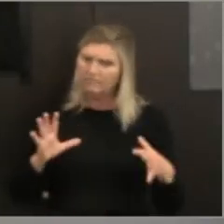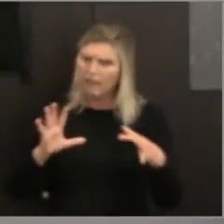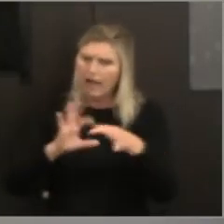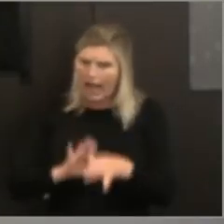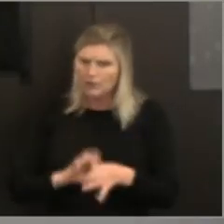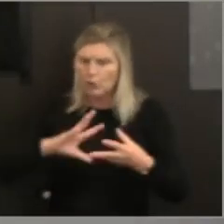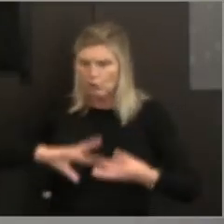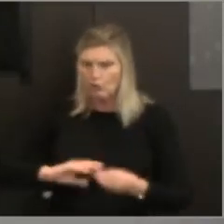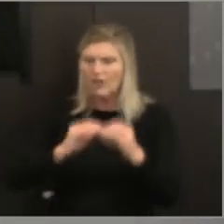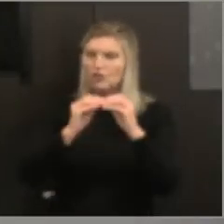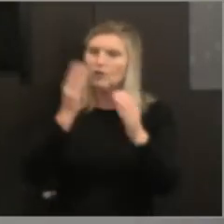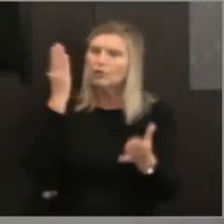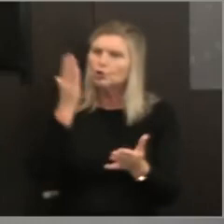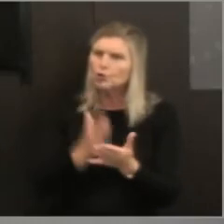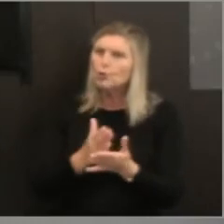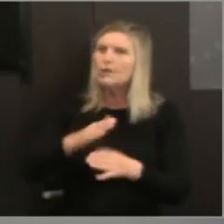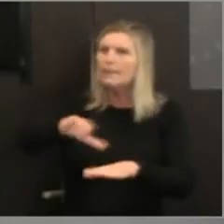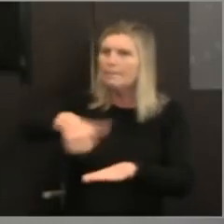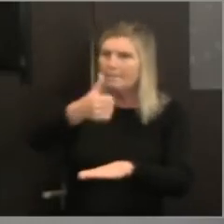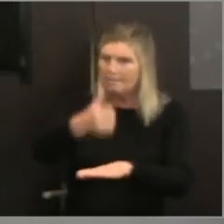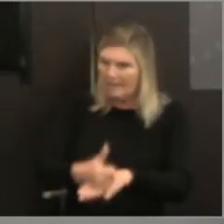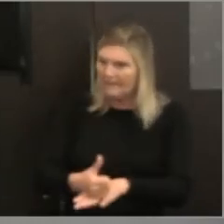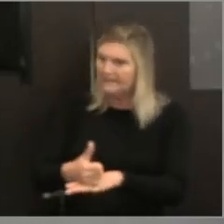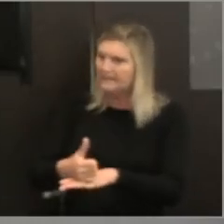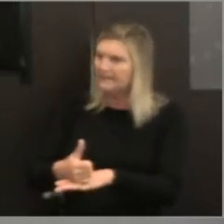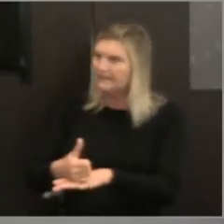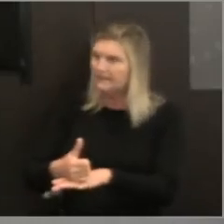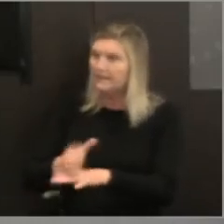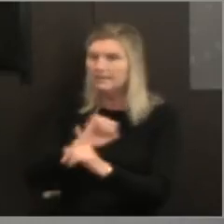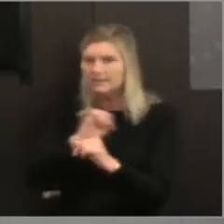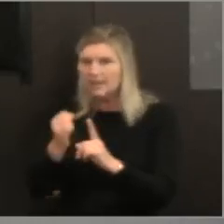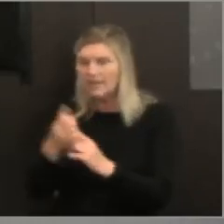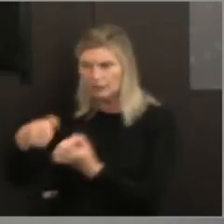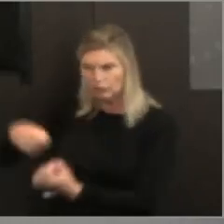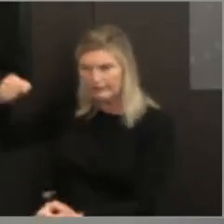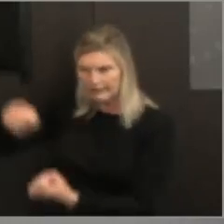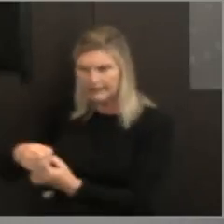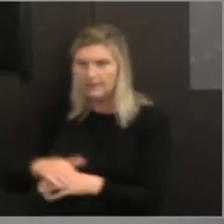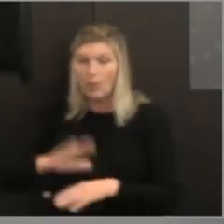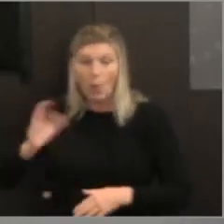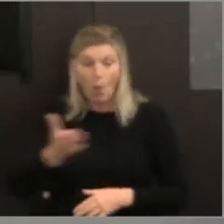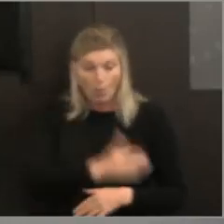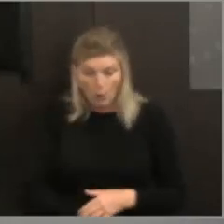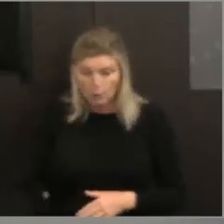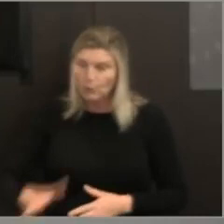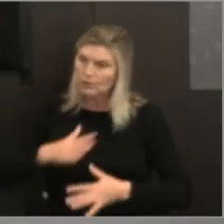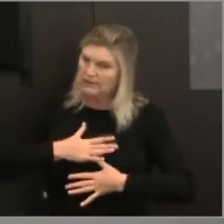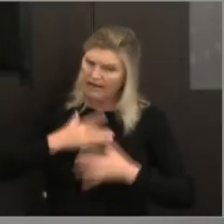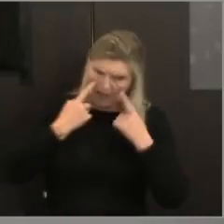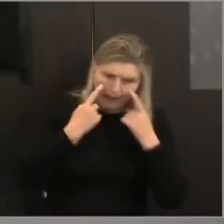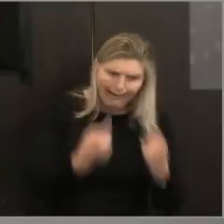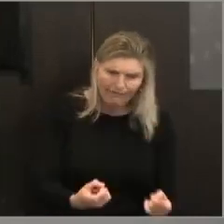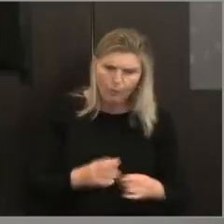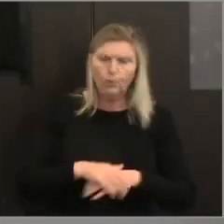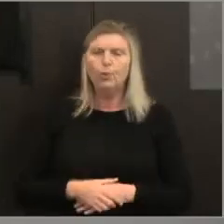creation of a truly treaty-based society where all mokopuna may be safe and cared for.